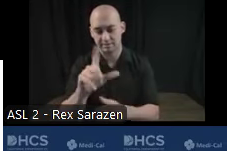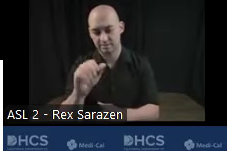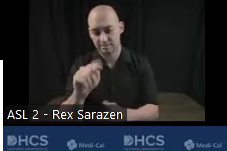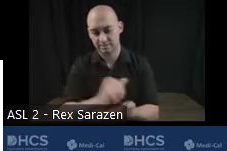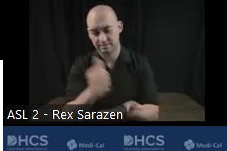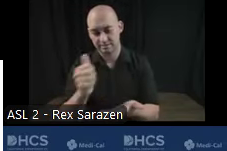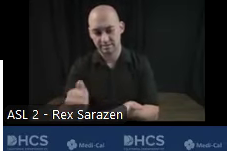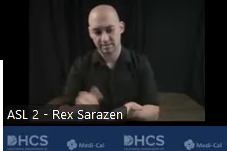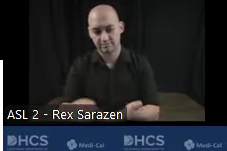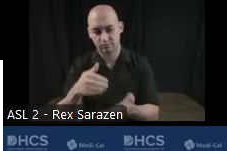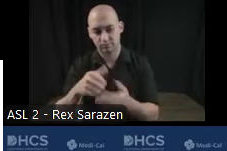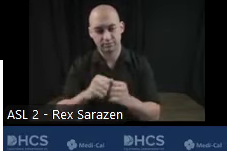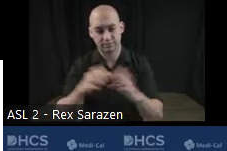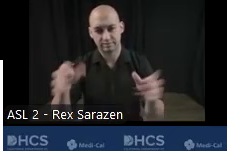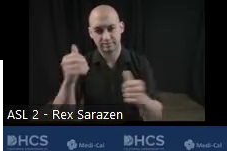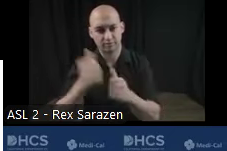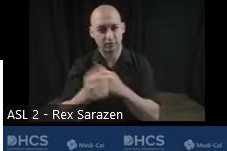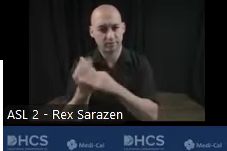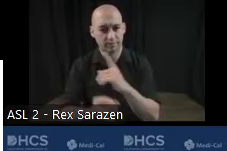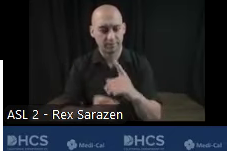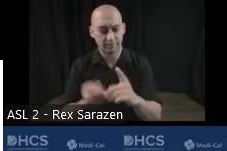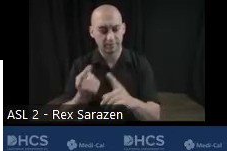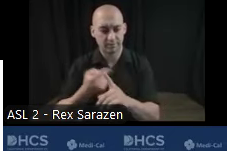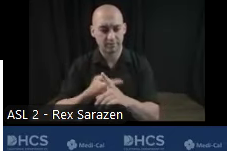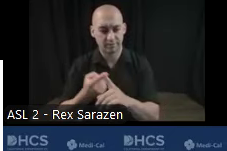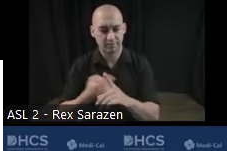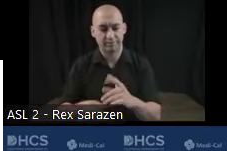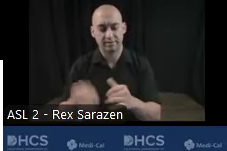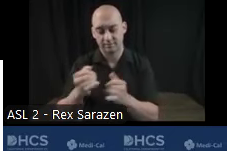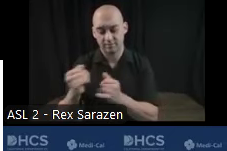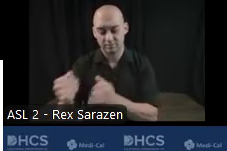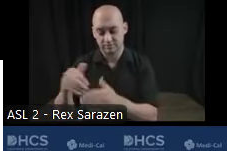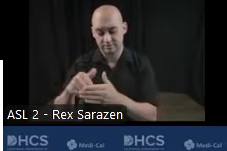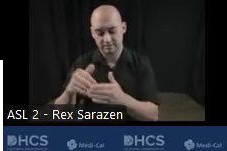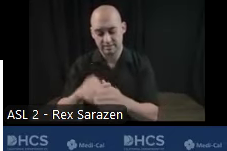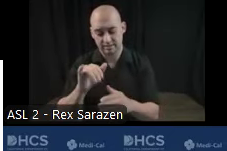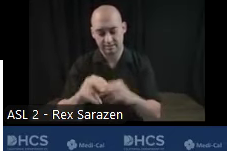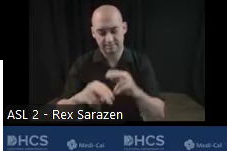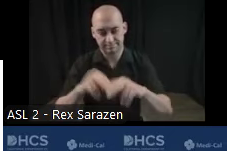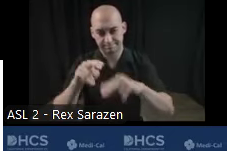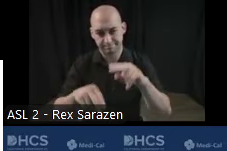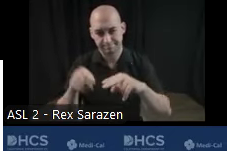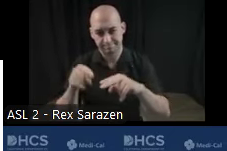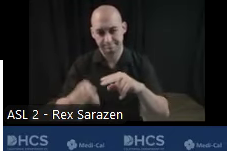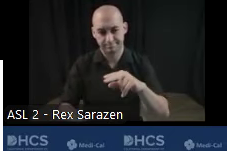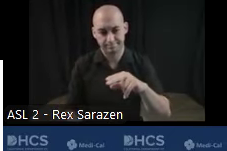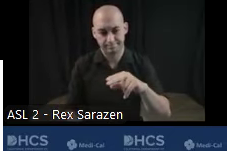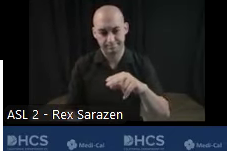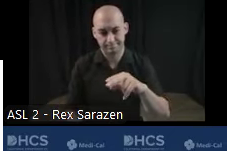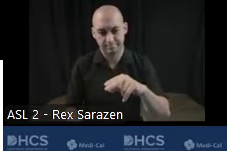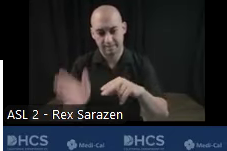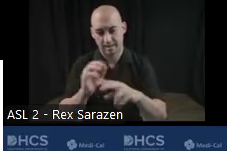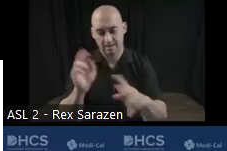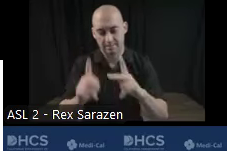release them every month. And individuals residing in institutional settings and individuals that have imminent need